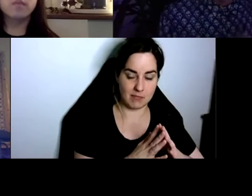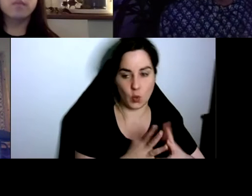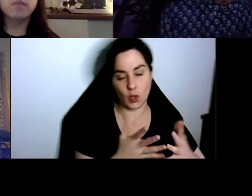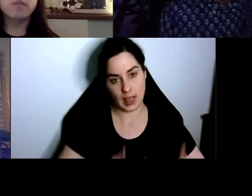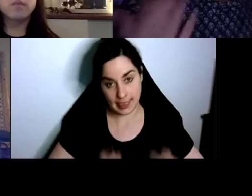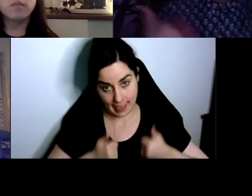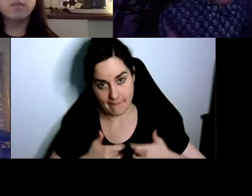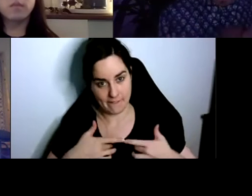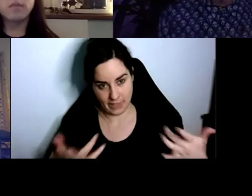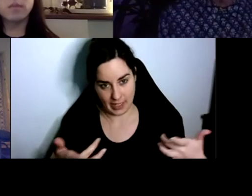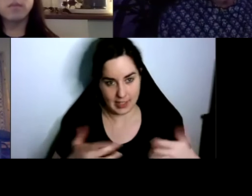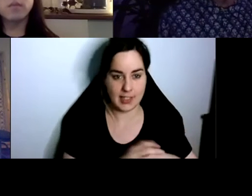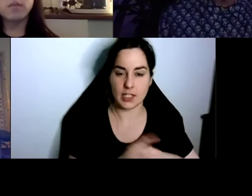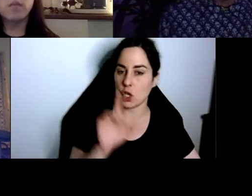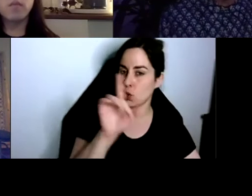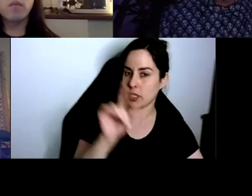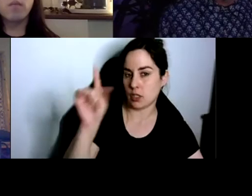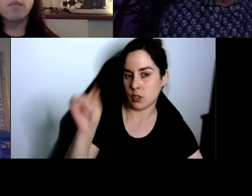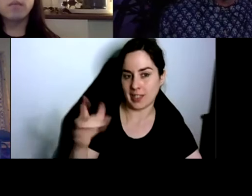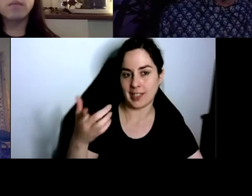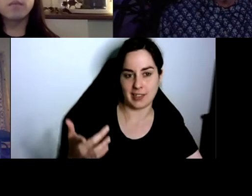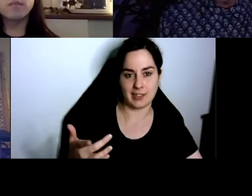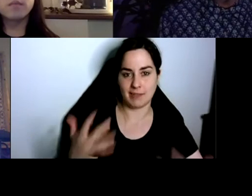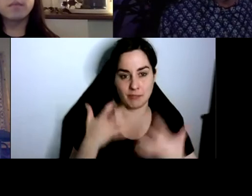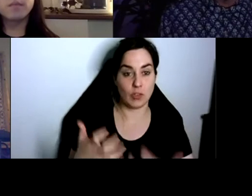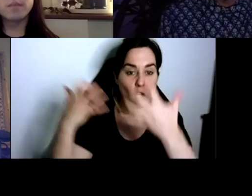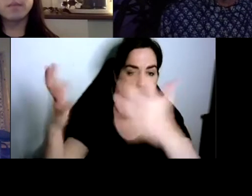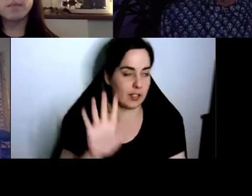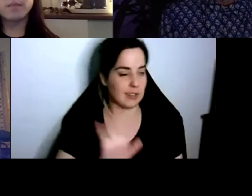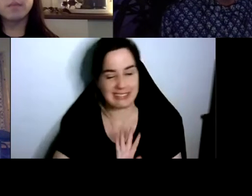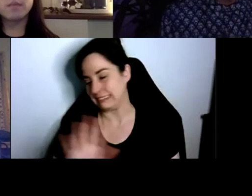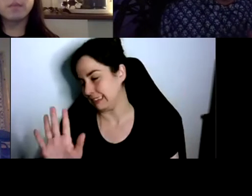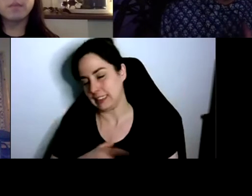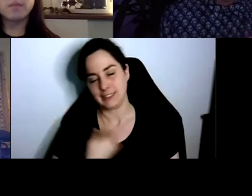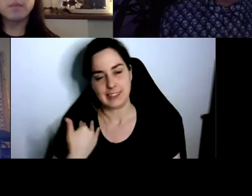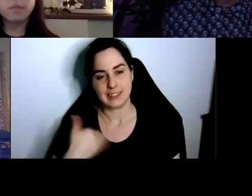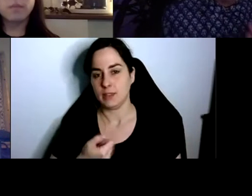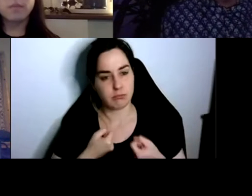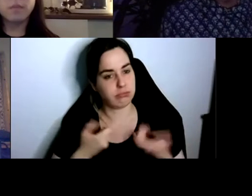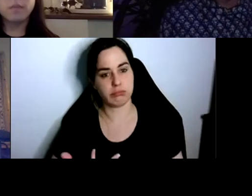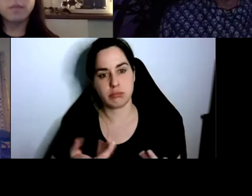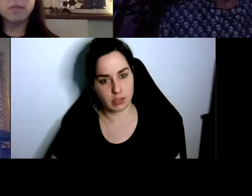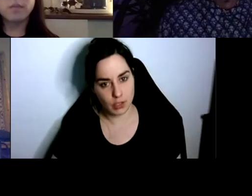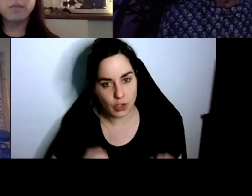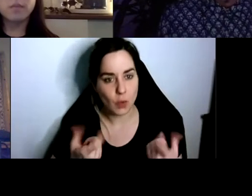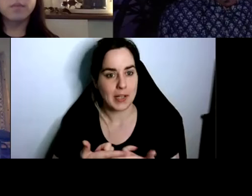feedback in 2020 that our audience was just exhausted by trying to keep up, and that makes